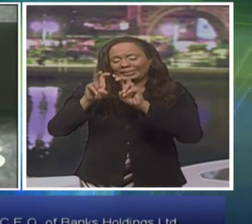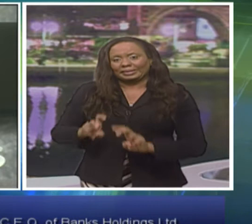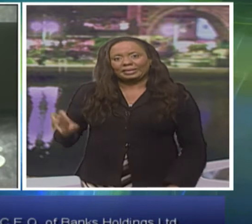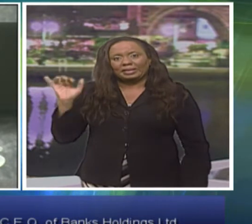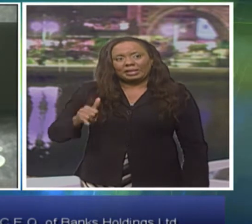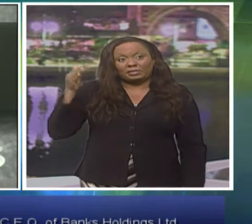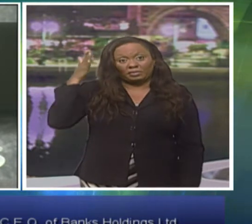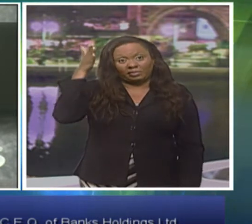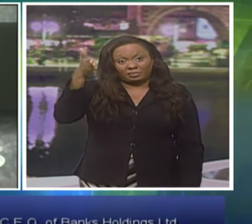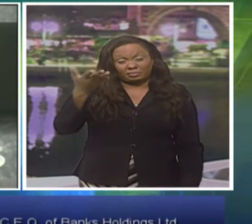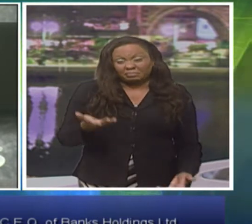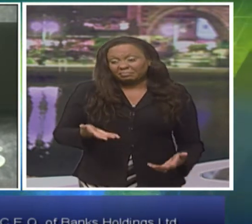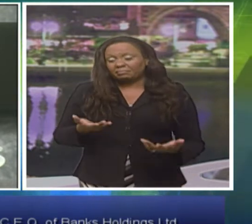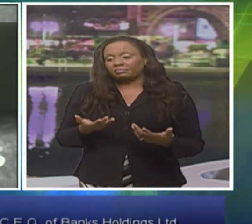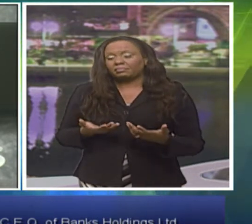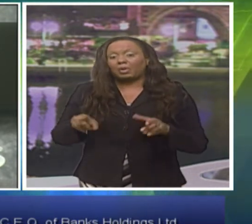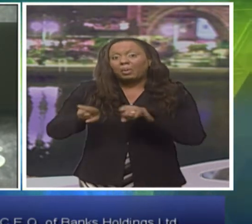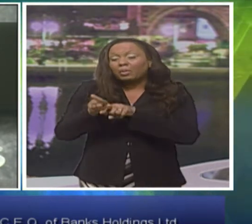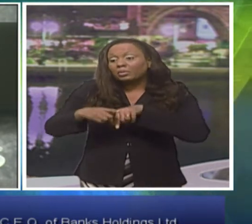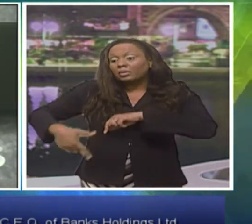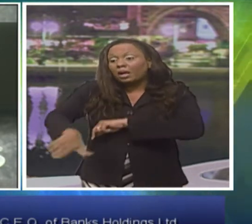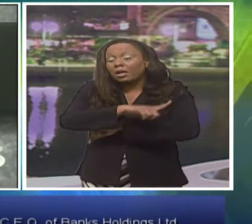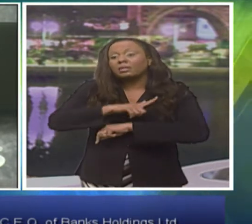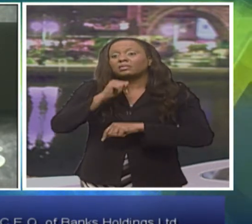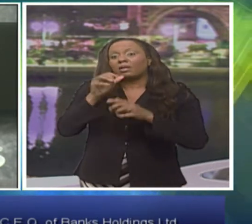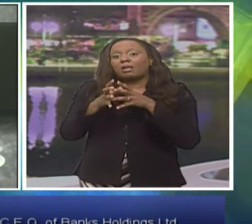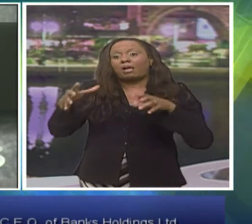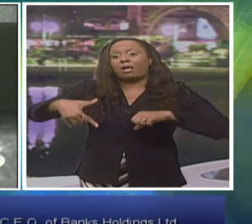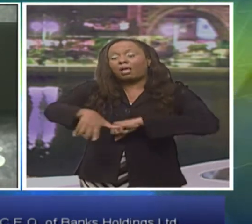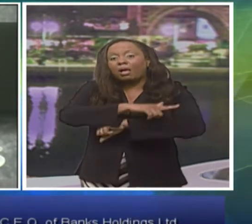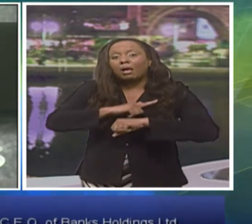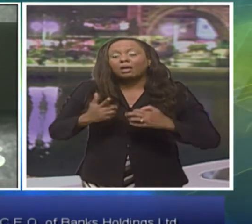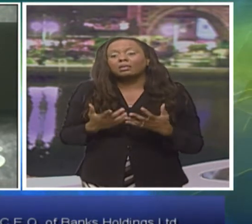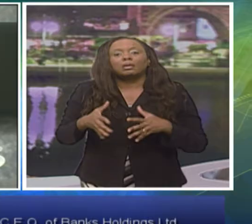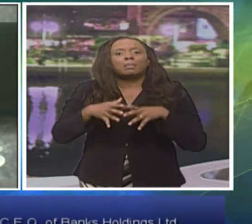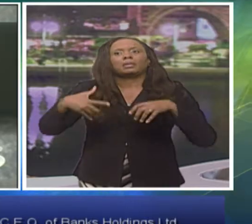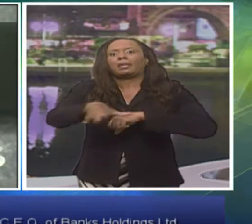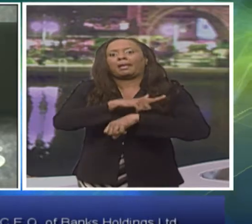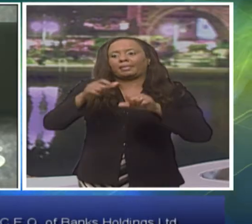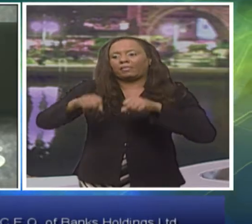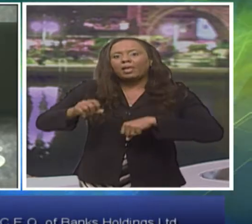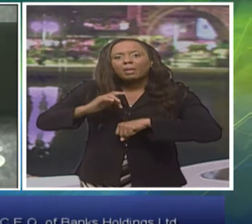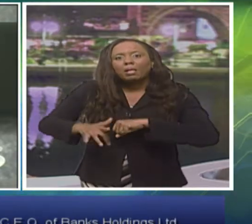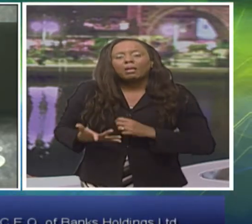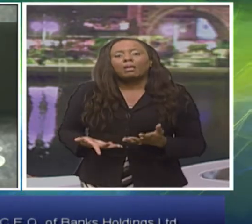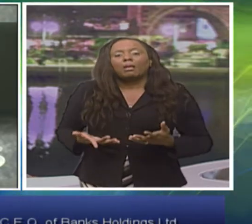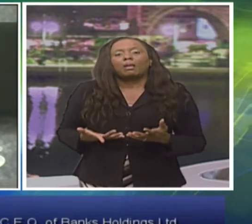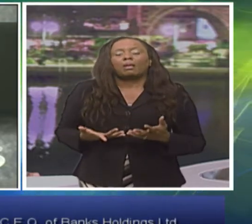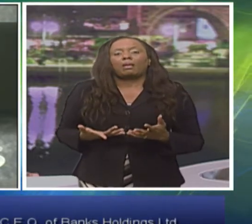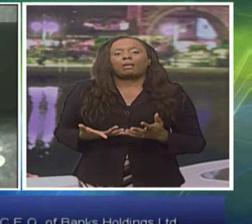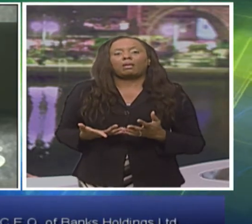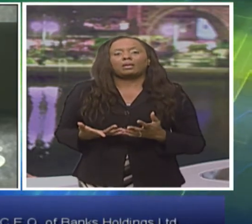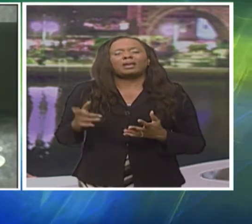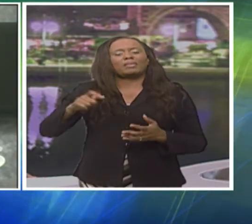road. You know, land is a scarce commodity in Barbados, so you know, to the extent that what land they have available to them, it would be